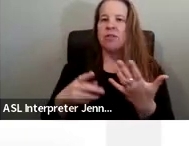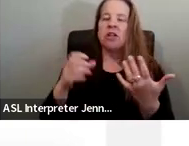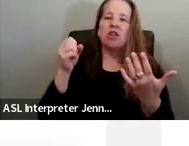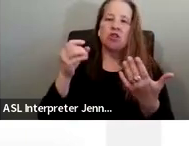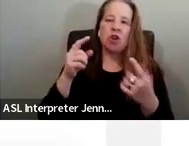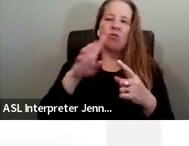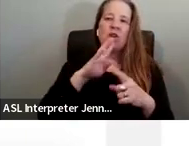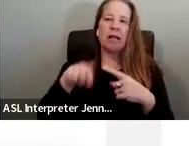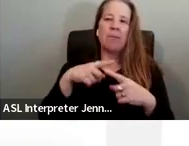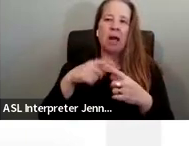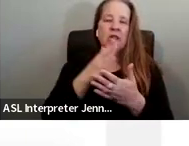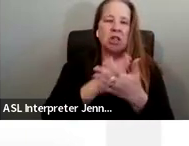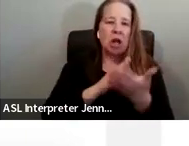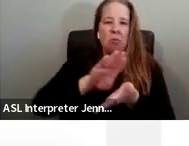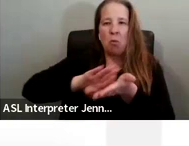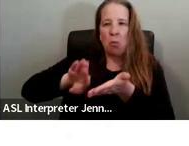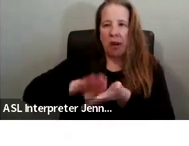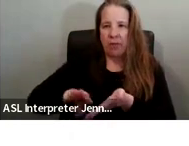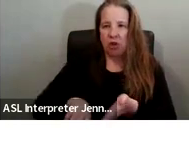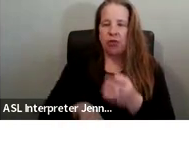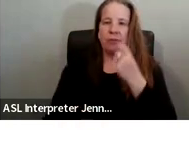waivers. Next slide, please.